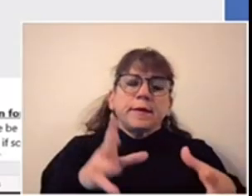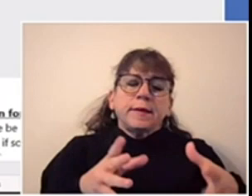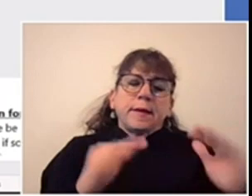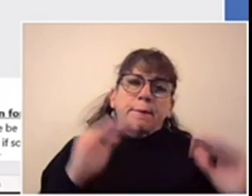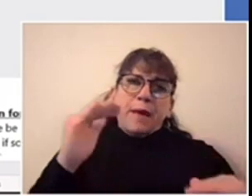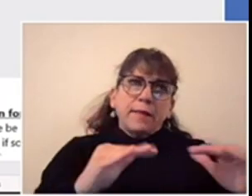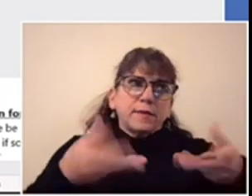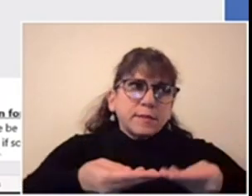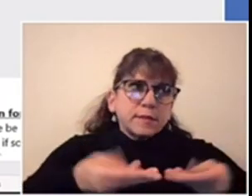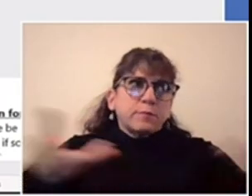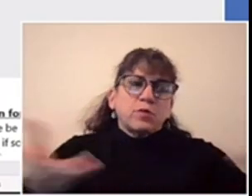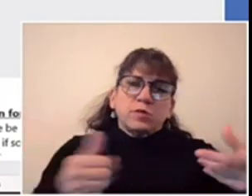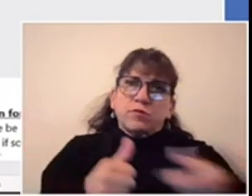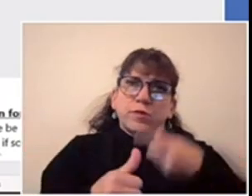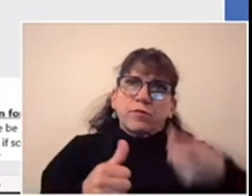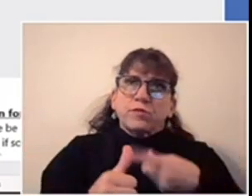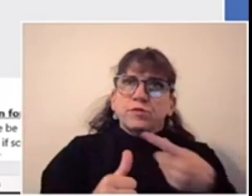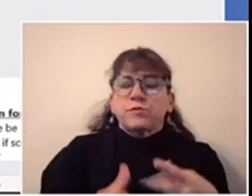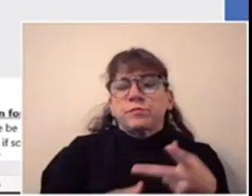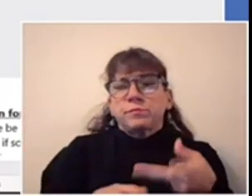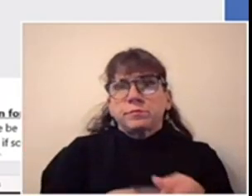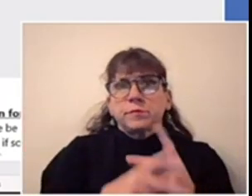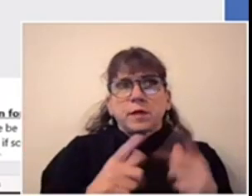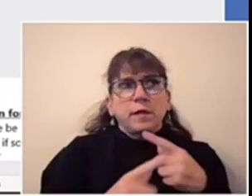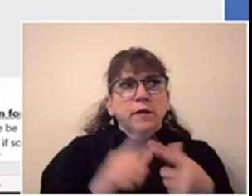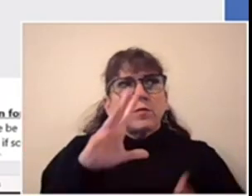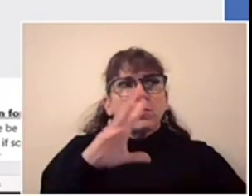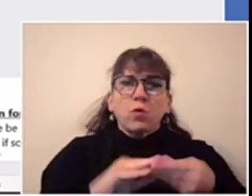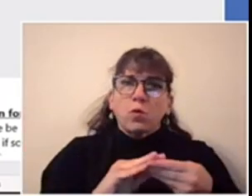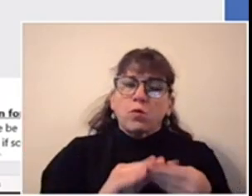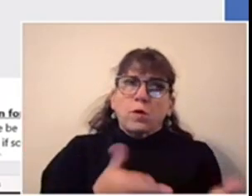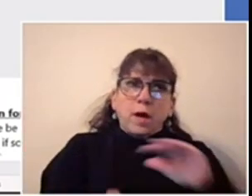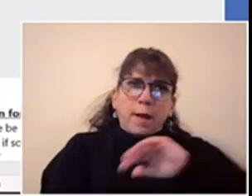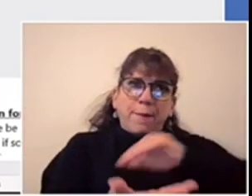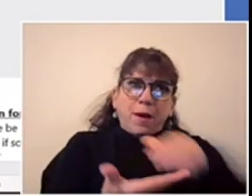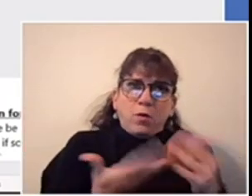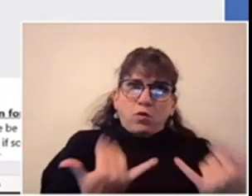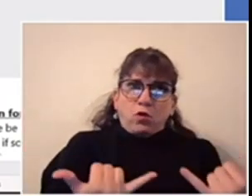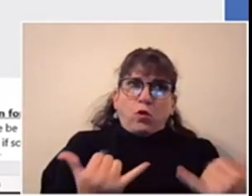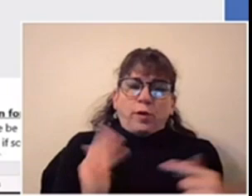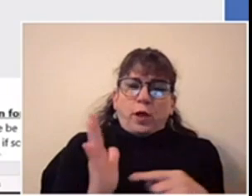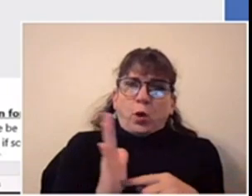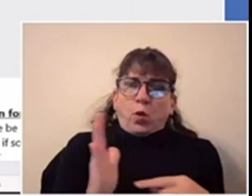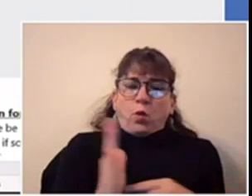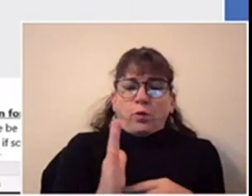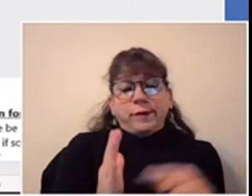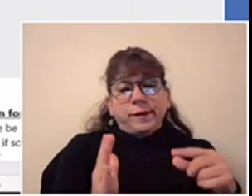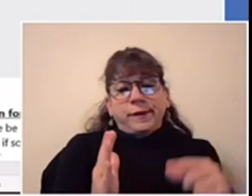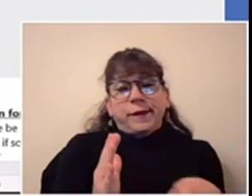original loans and then the total amount they currently owe. In other words,